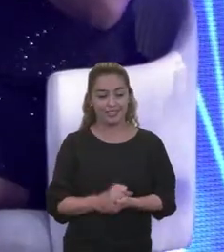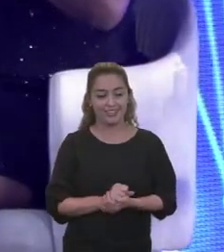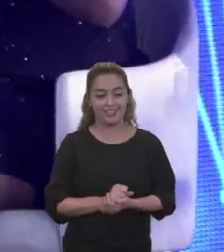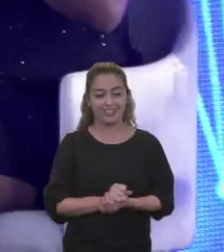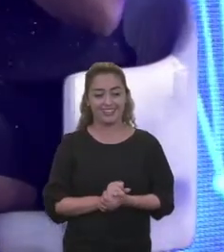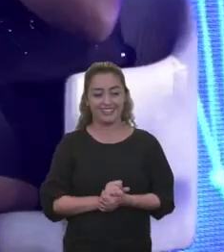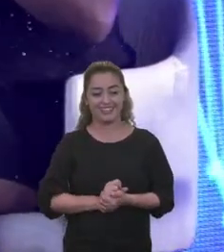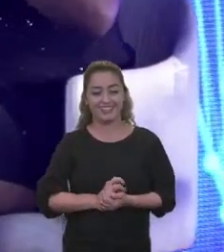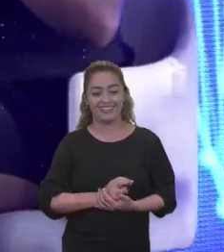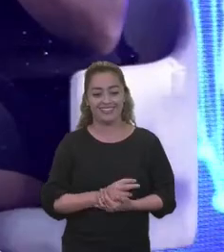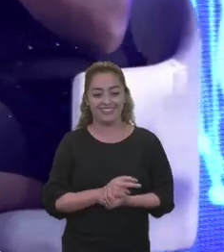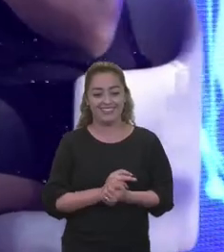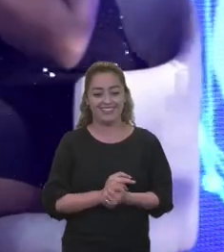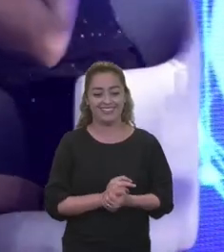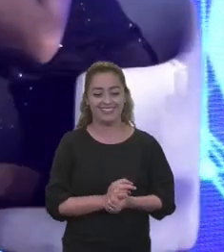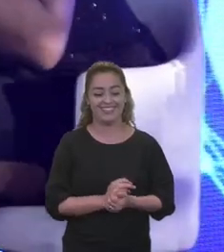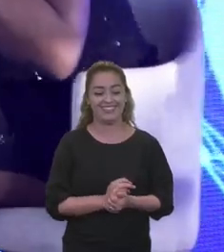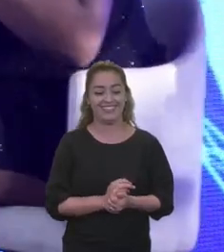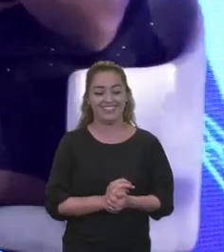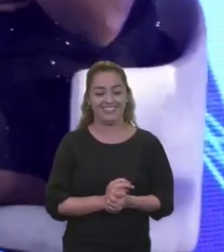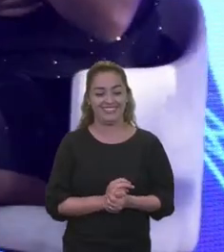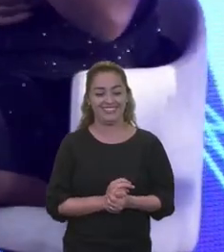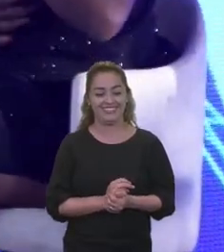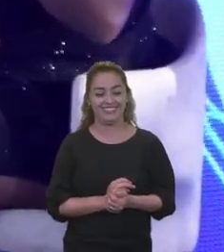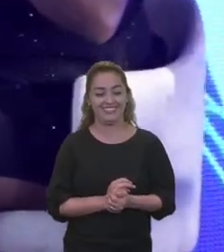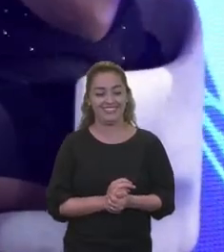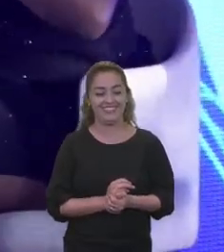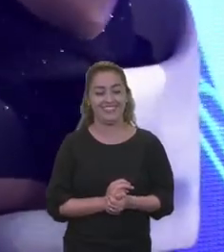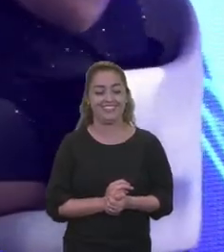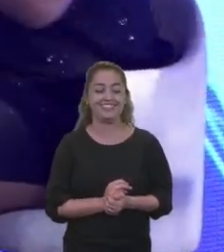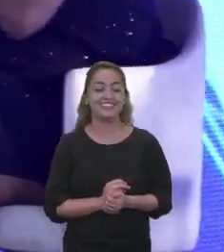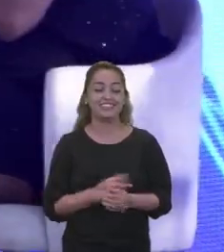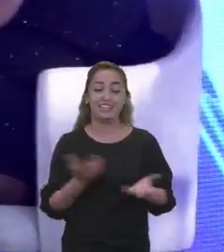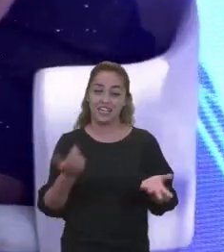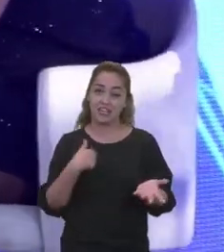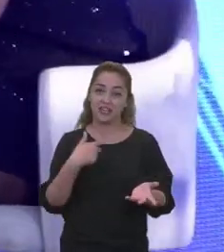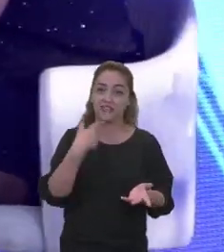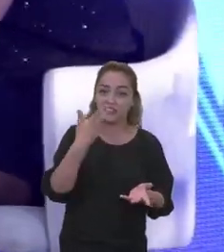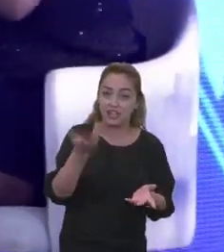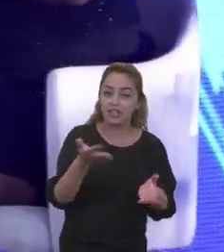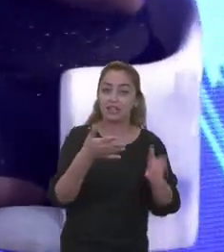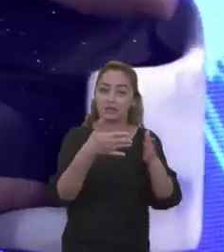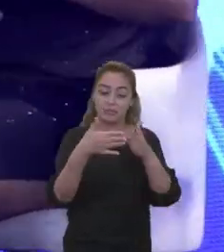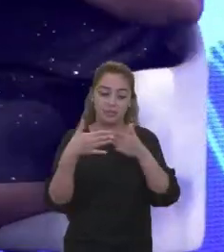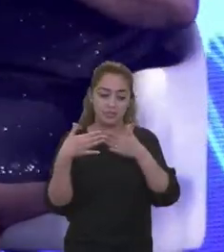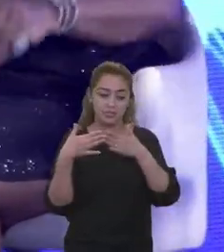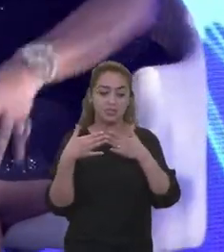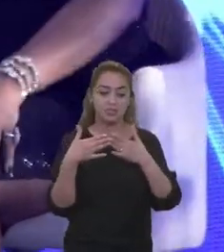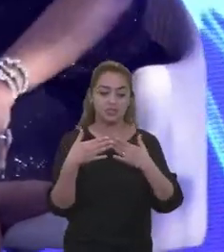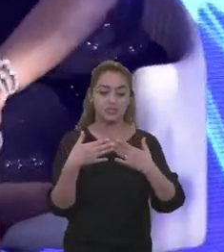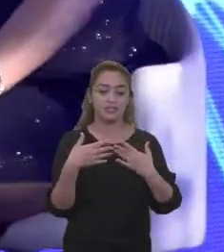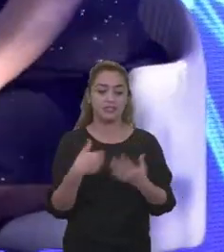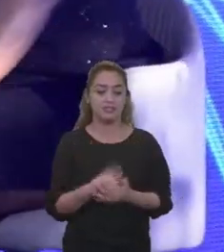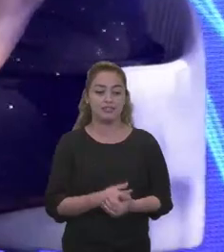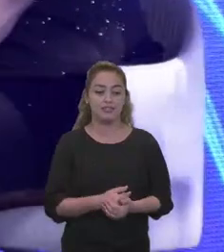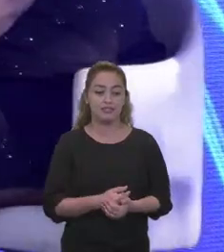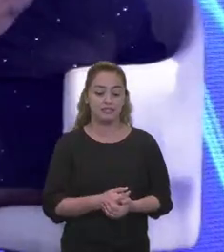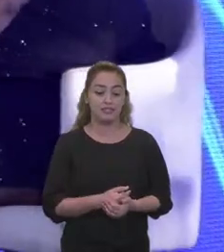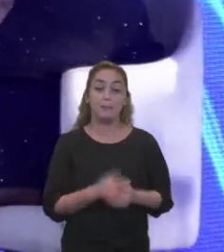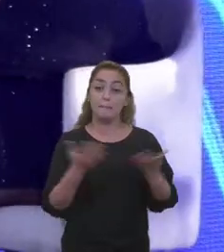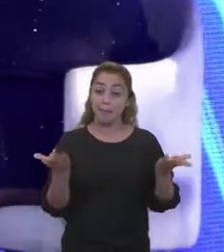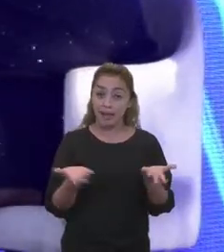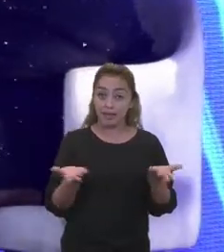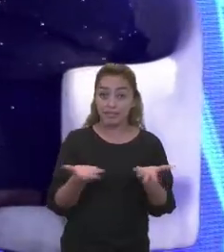Yeah. You see the smile. Take a look at the smile of my director down there. Yeah. Yeah. Yeah. Yeah.